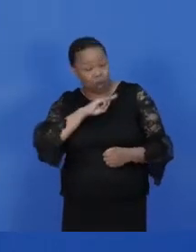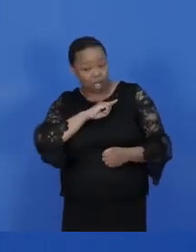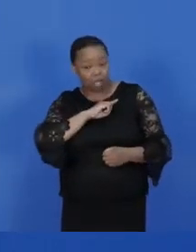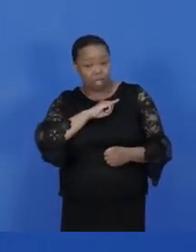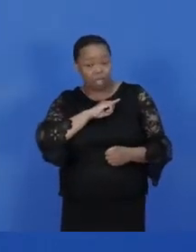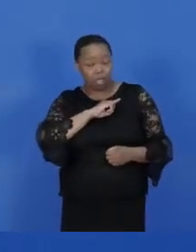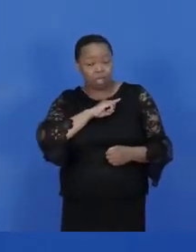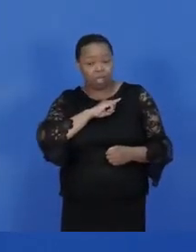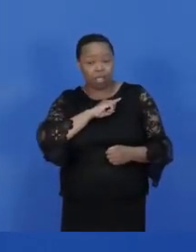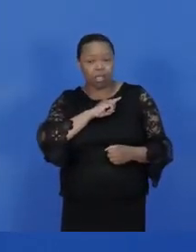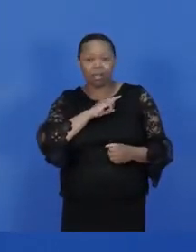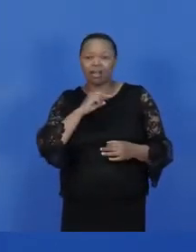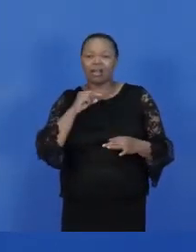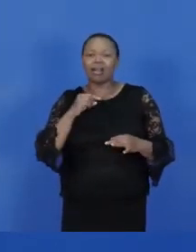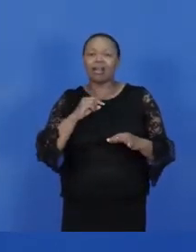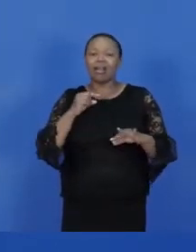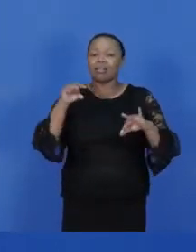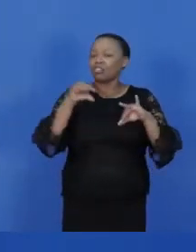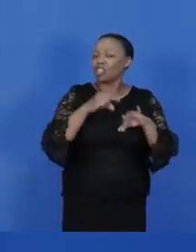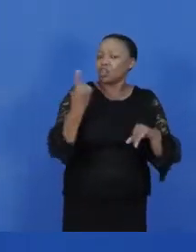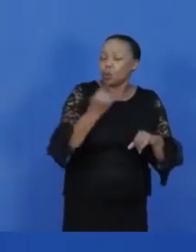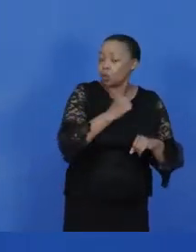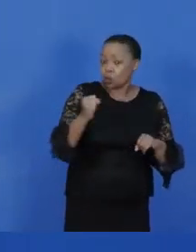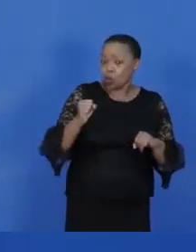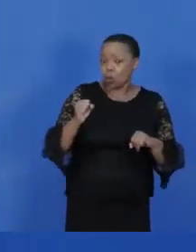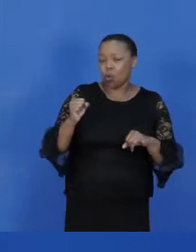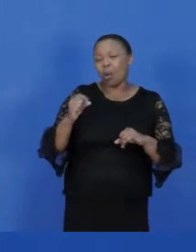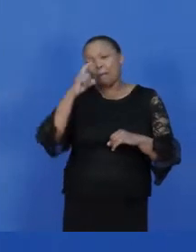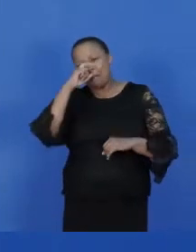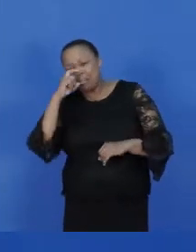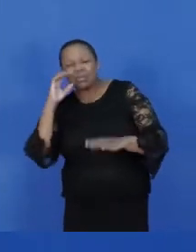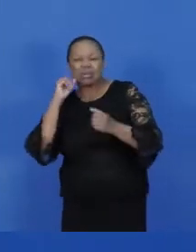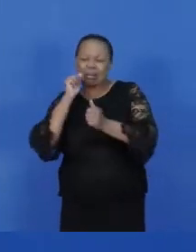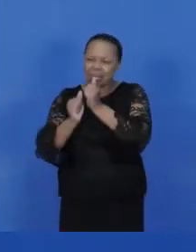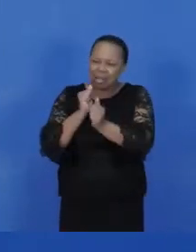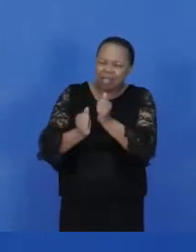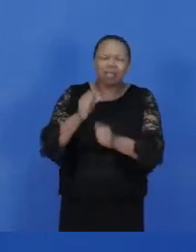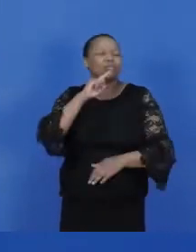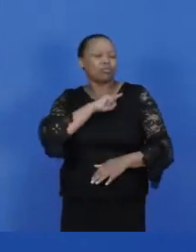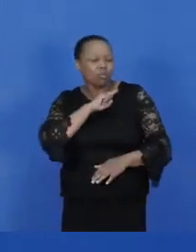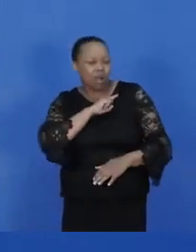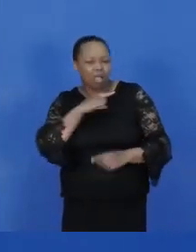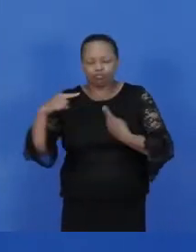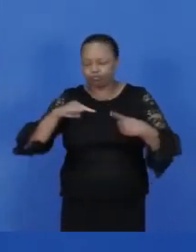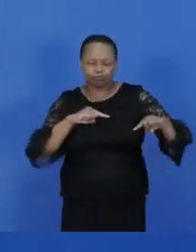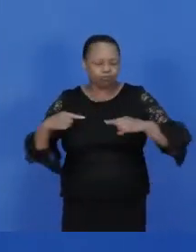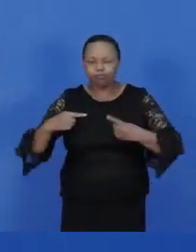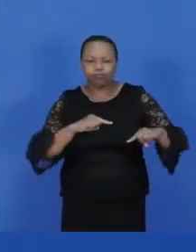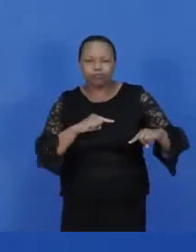precisely because, and this is not just between husband and wife, but siblings, you know, family, relatives, precisely because, you